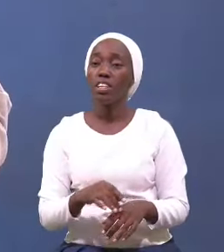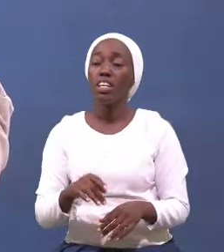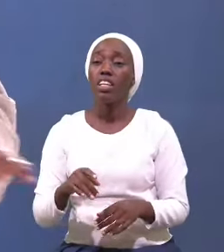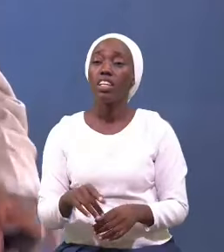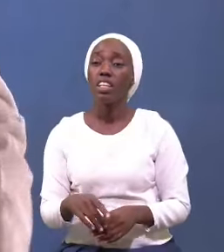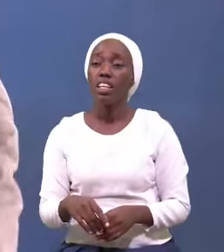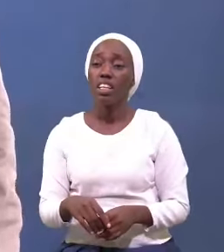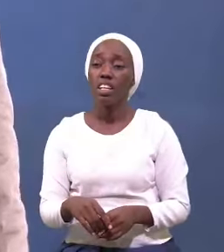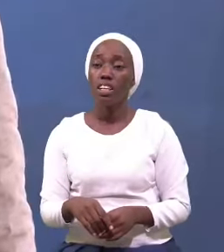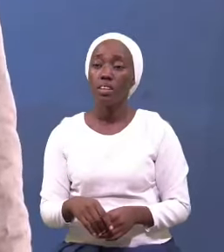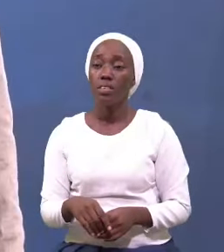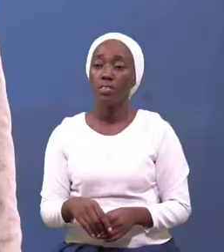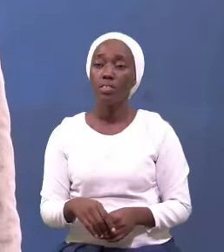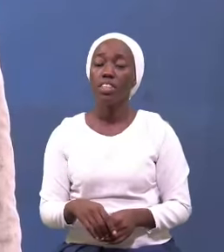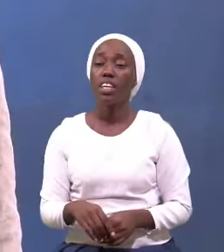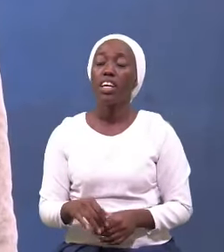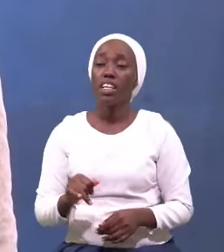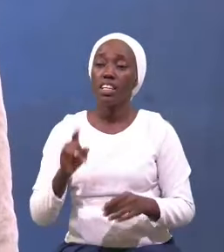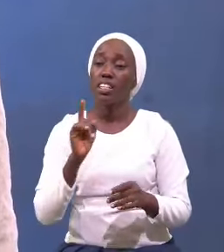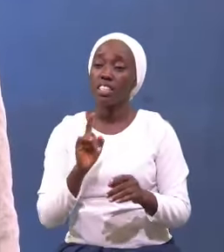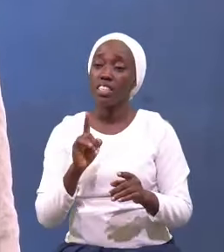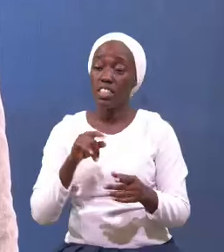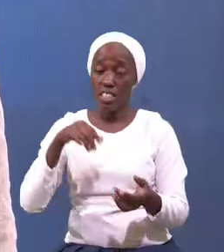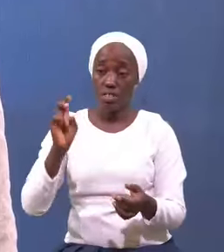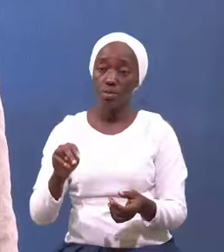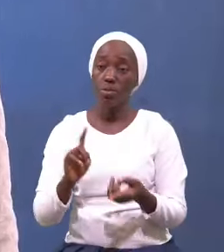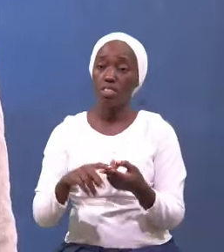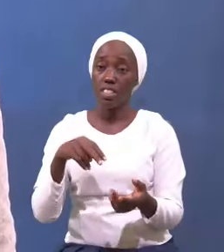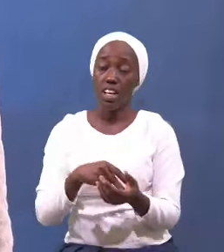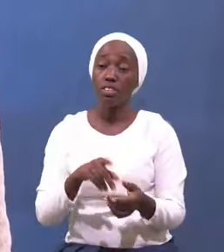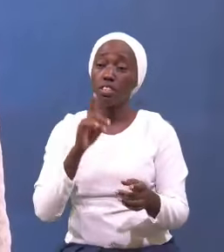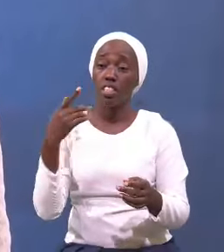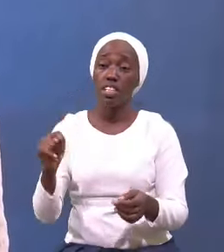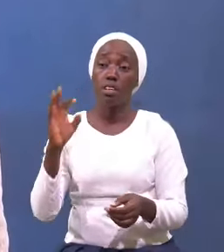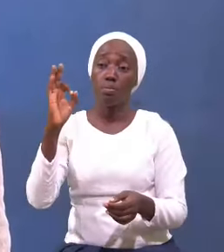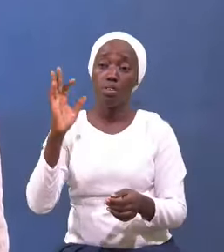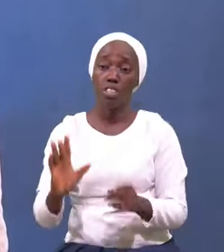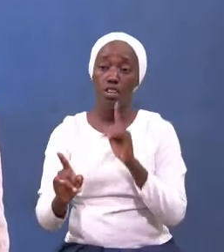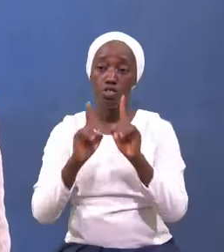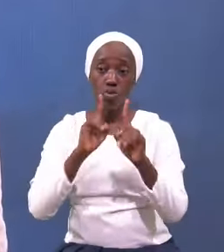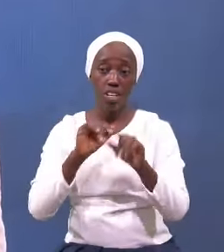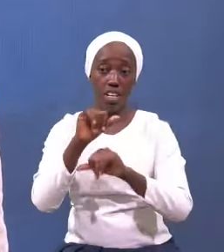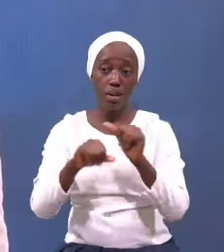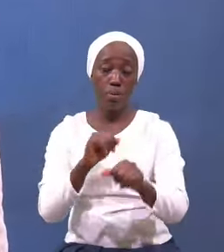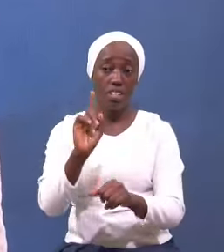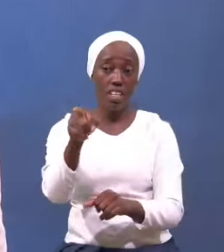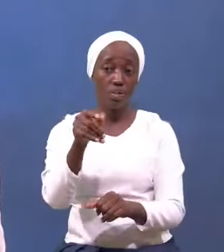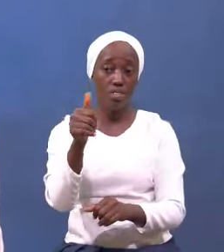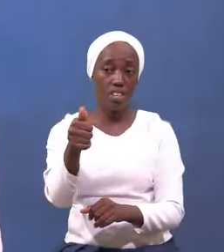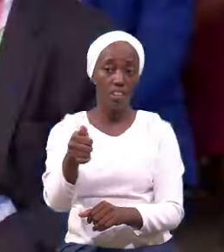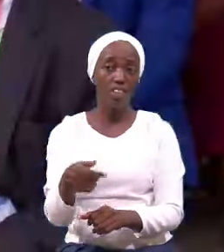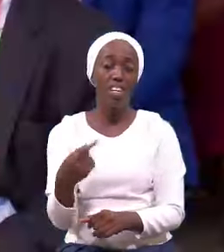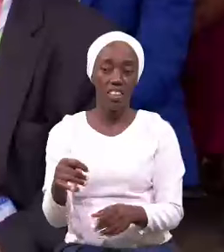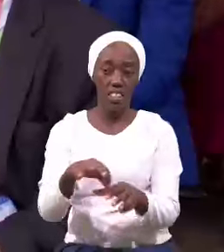Stand like you used to stand. I say, not. No. The spirit is